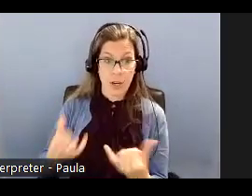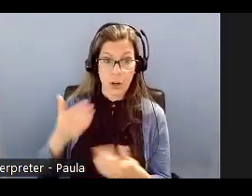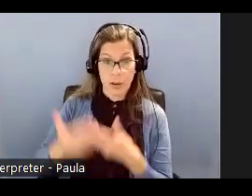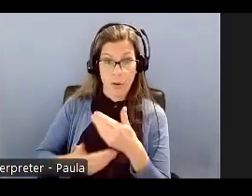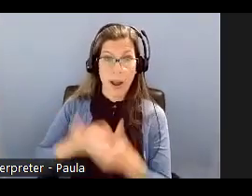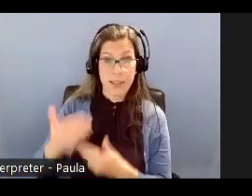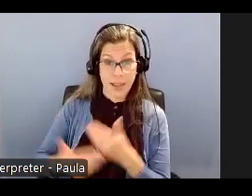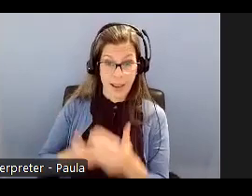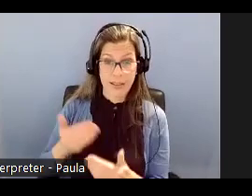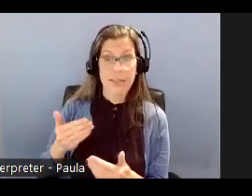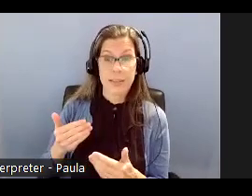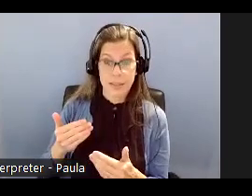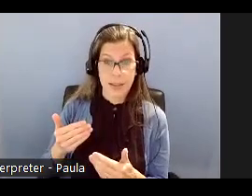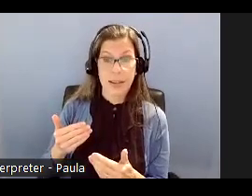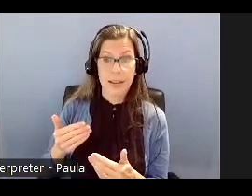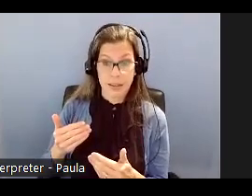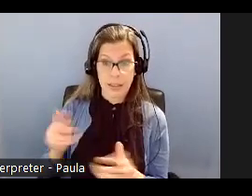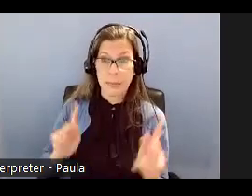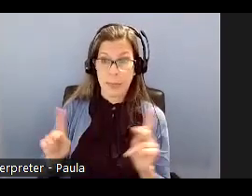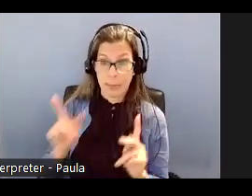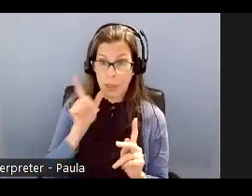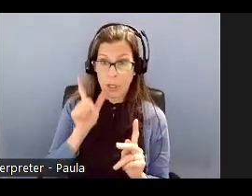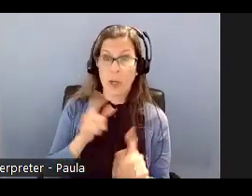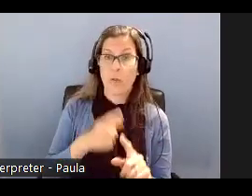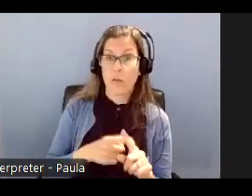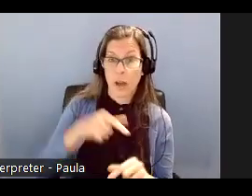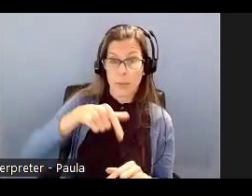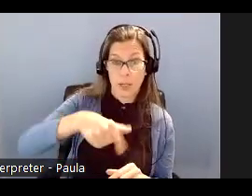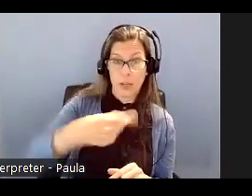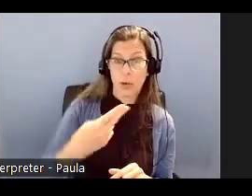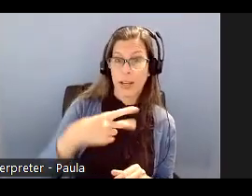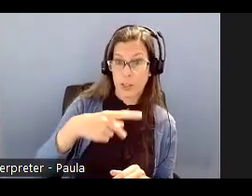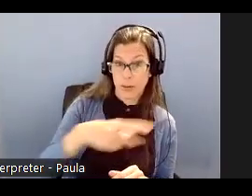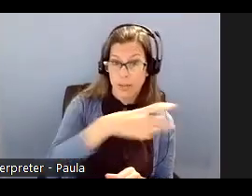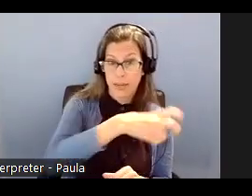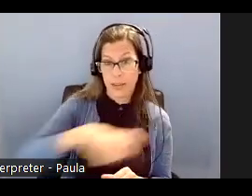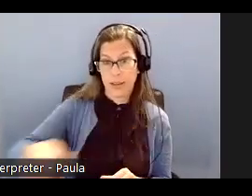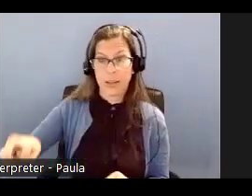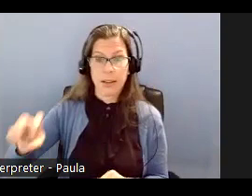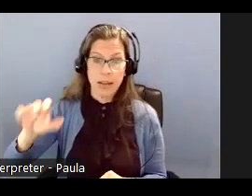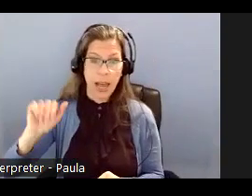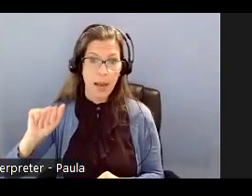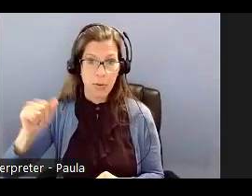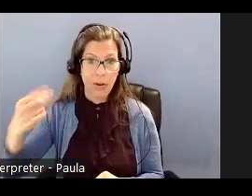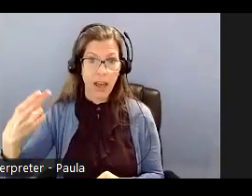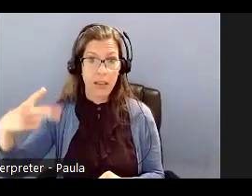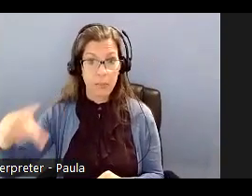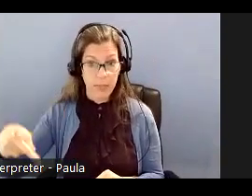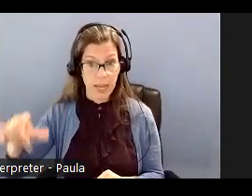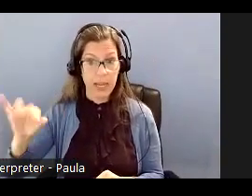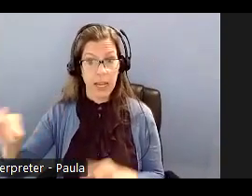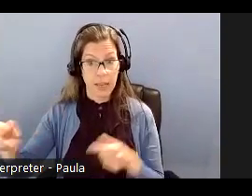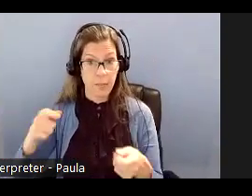process between individuals who are coming from a QHP plan now into an Apple Health plan. And if it is a managed care